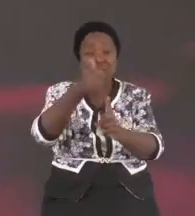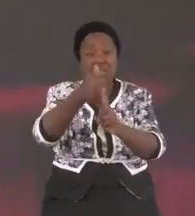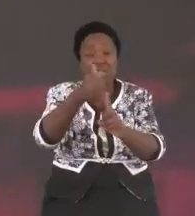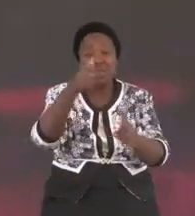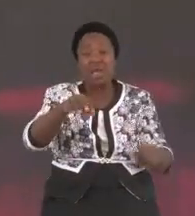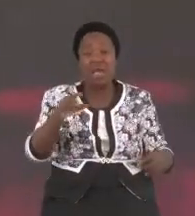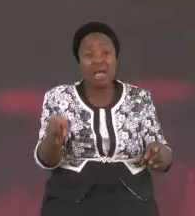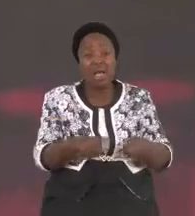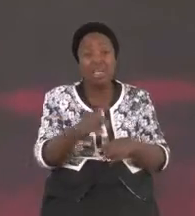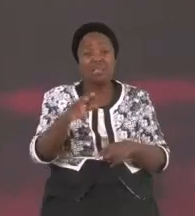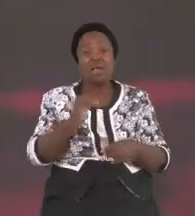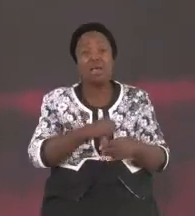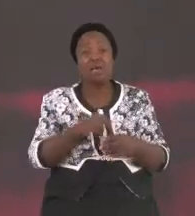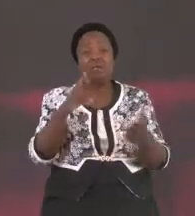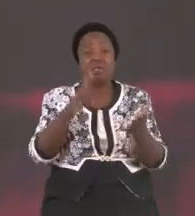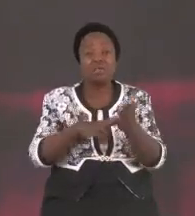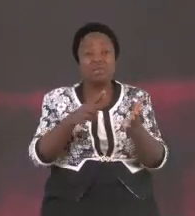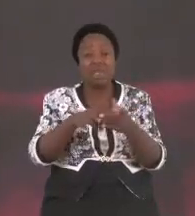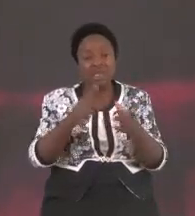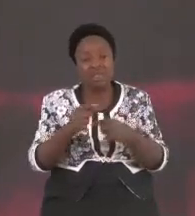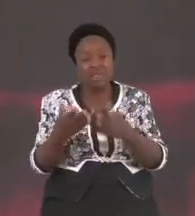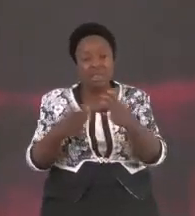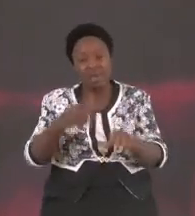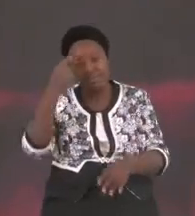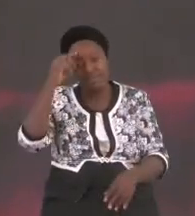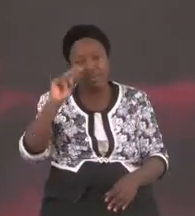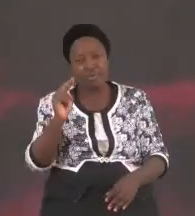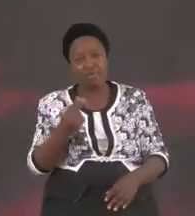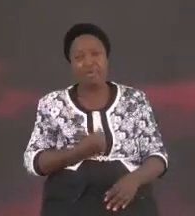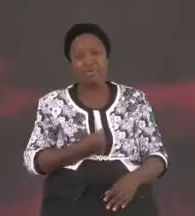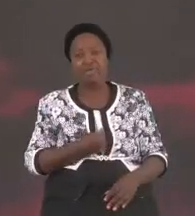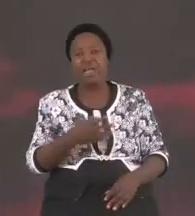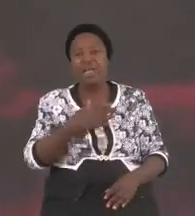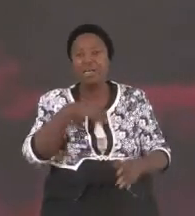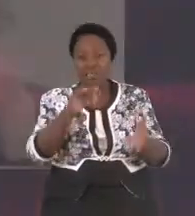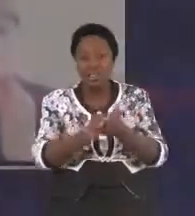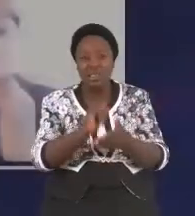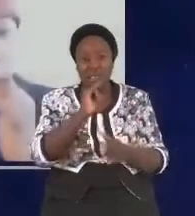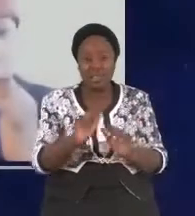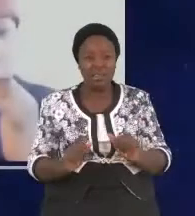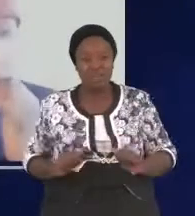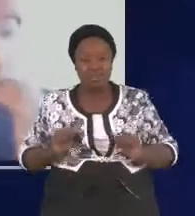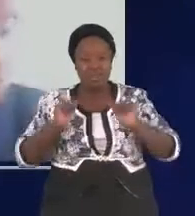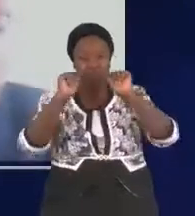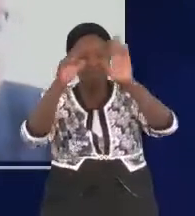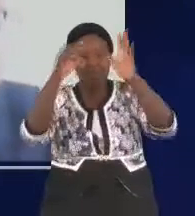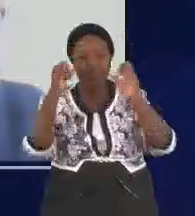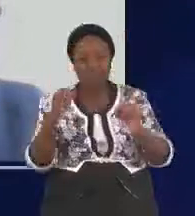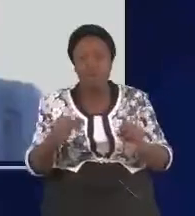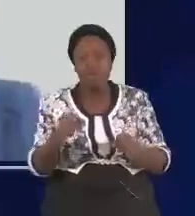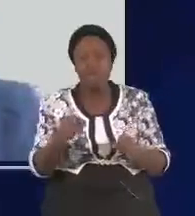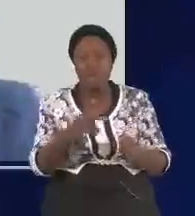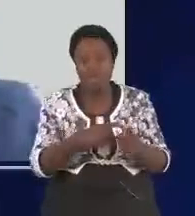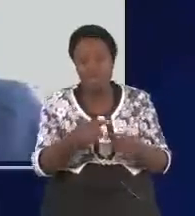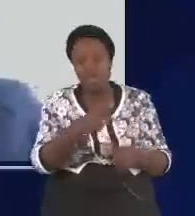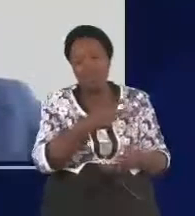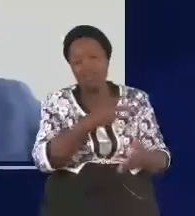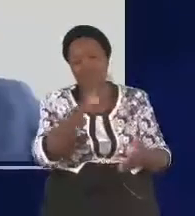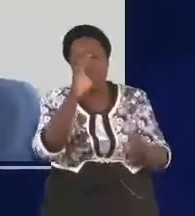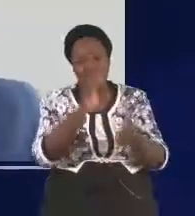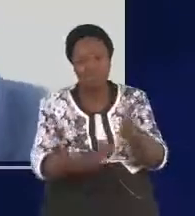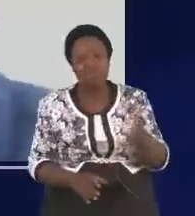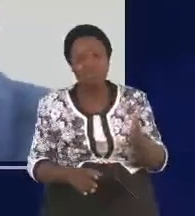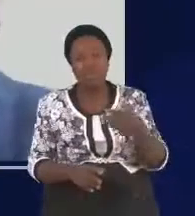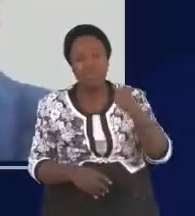and he died for us. That is submissive sovereignty. And then in chapter 19,